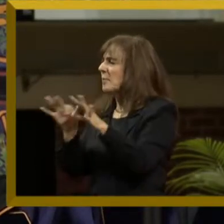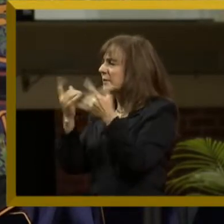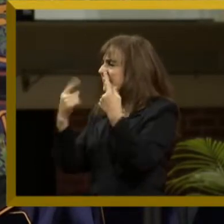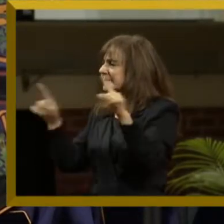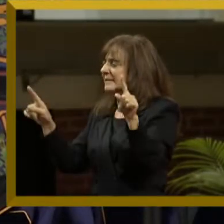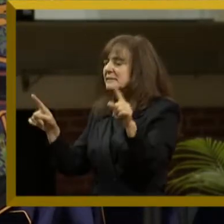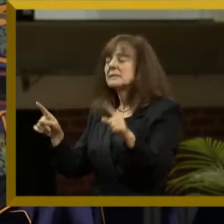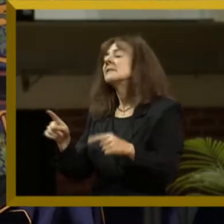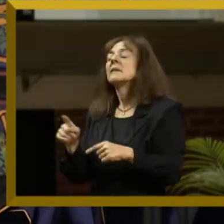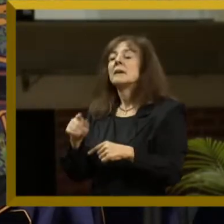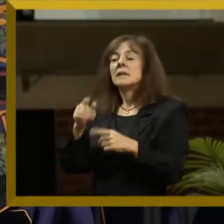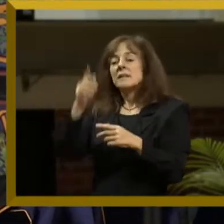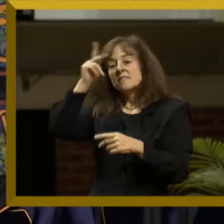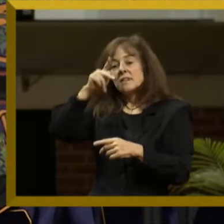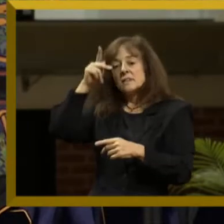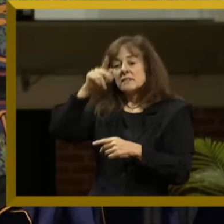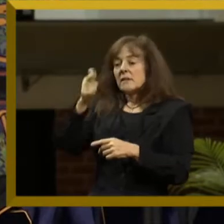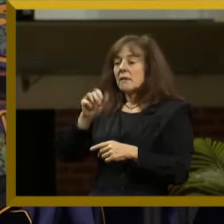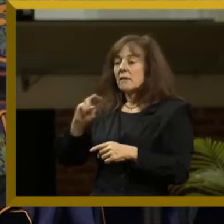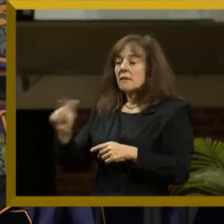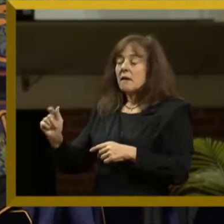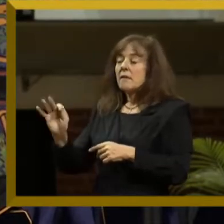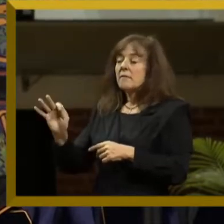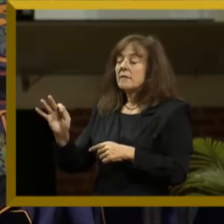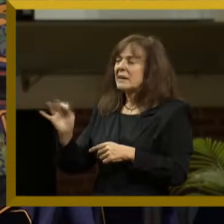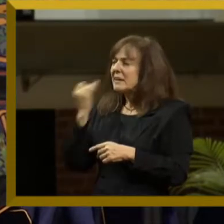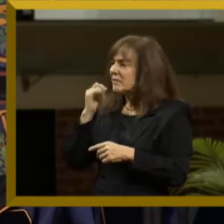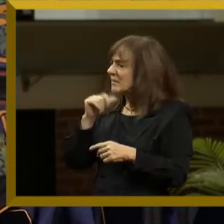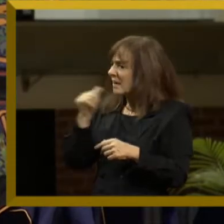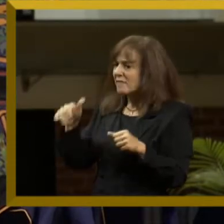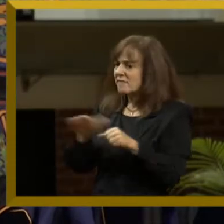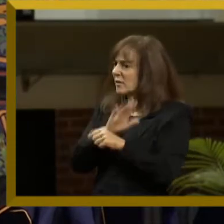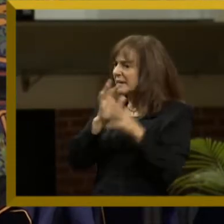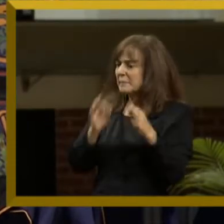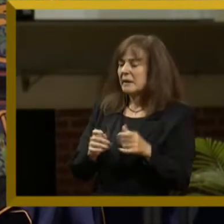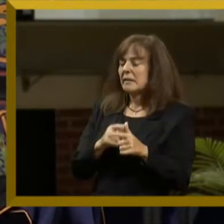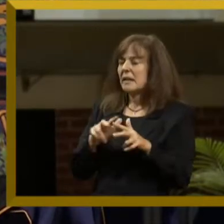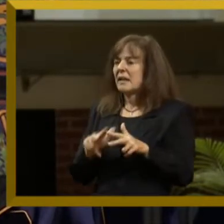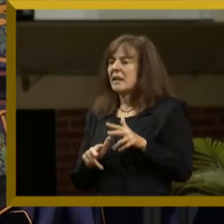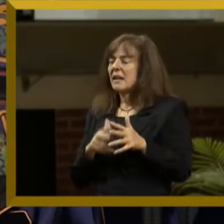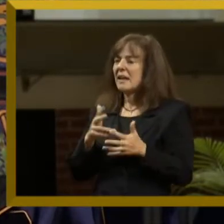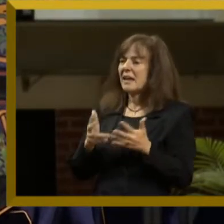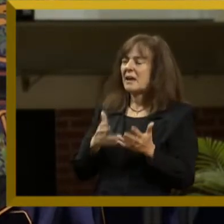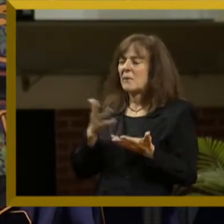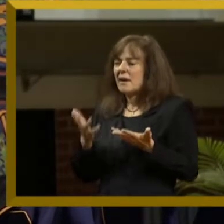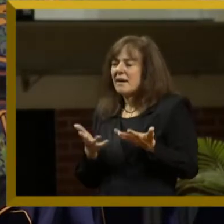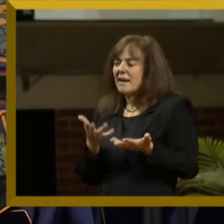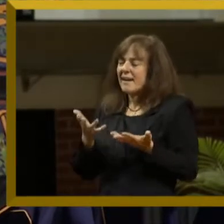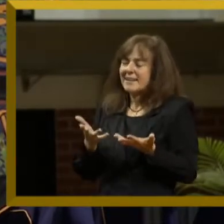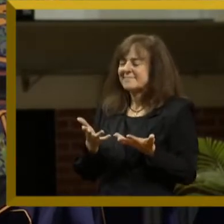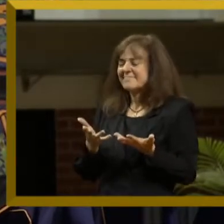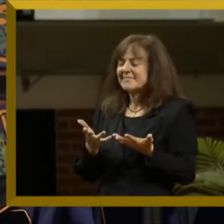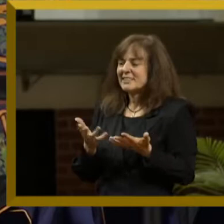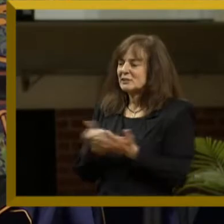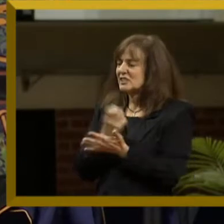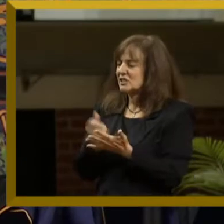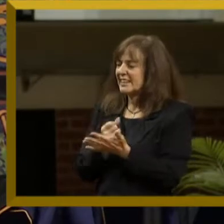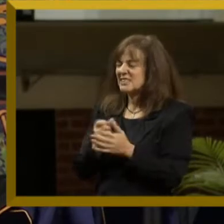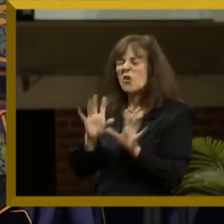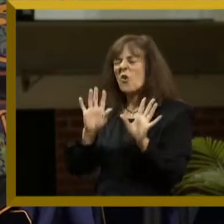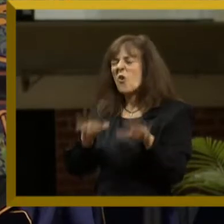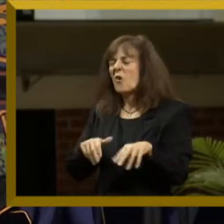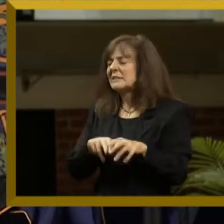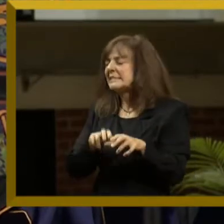Goethe says, until one is fully committed, there is hesitancy. There is the chance to draw